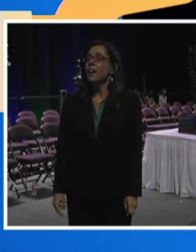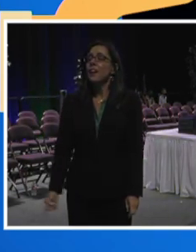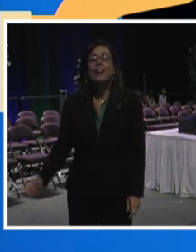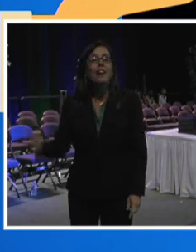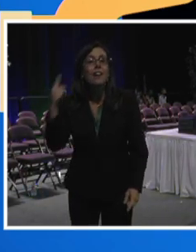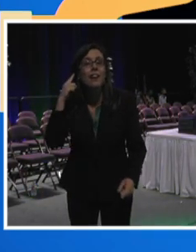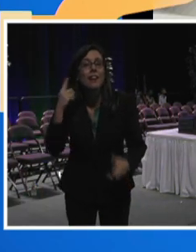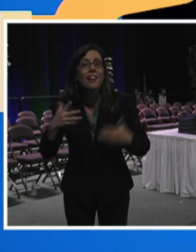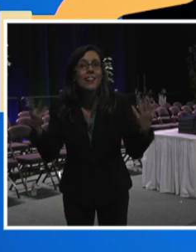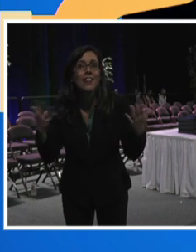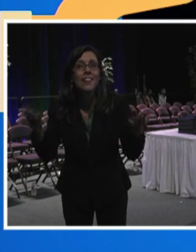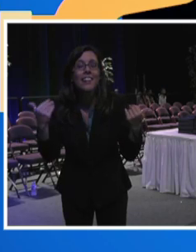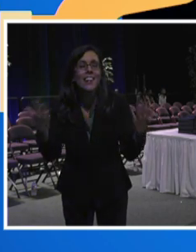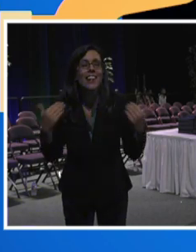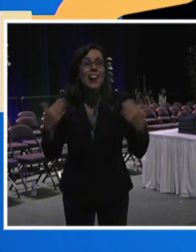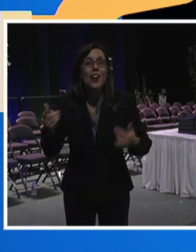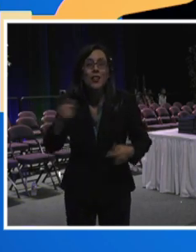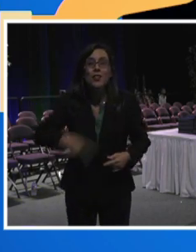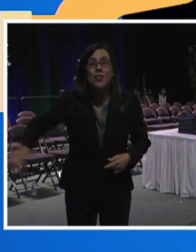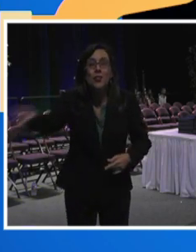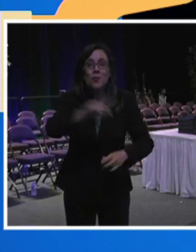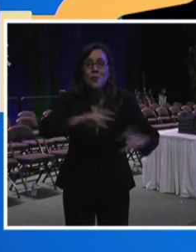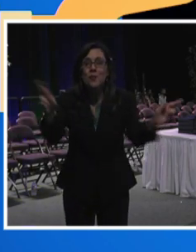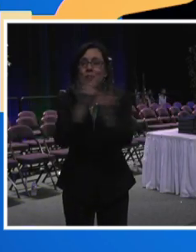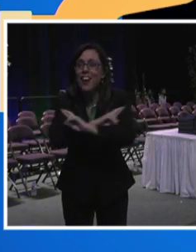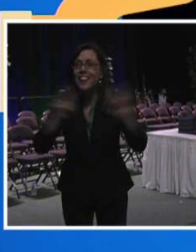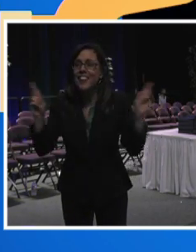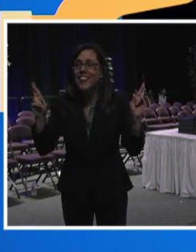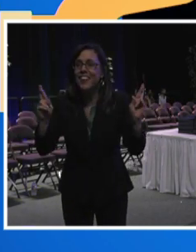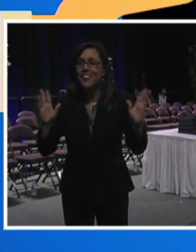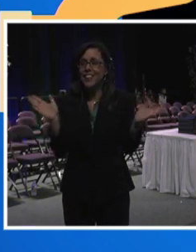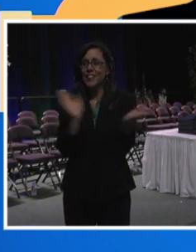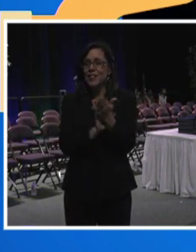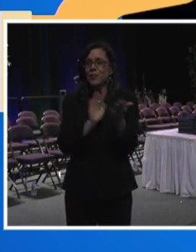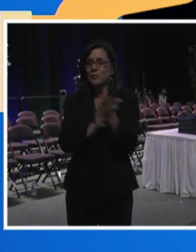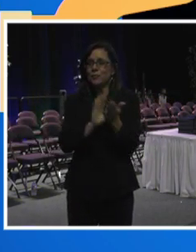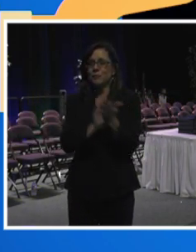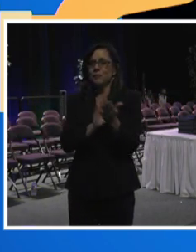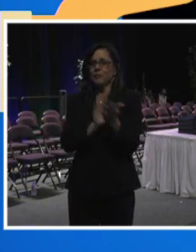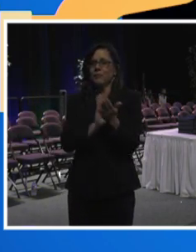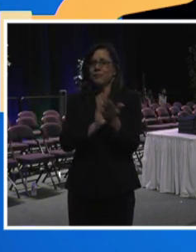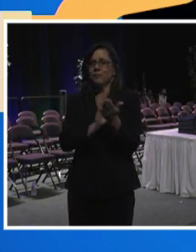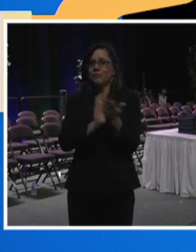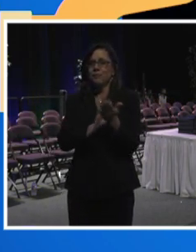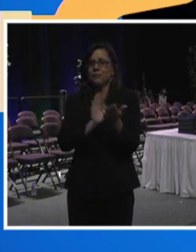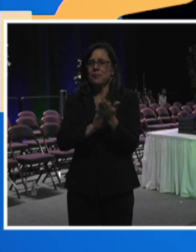I didn't hear you. Are you ready?